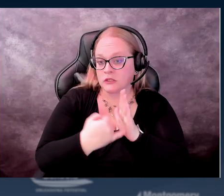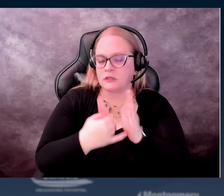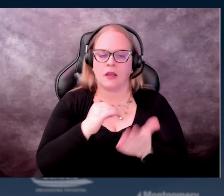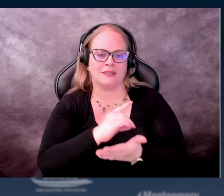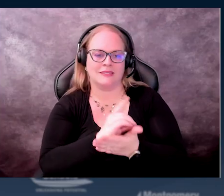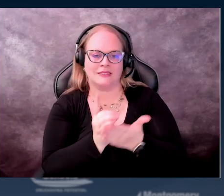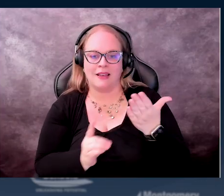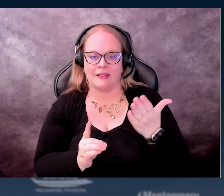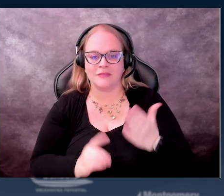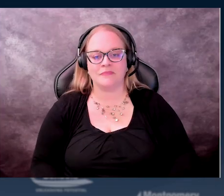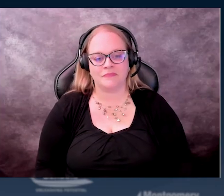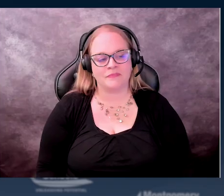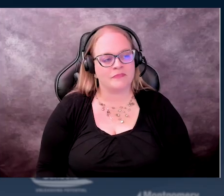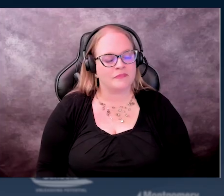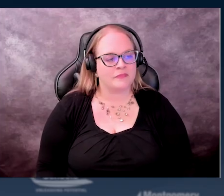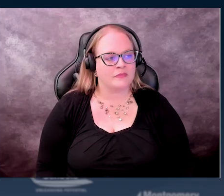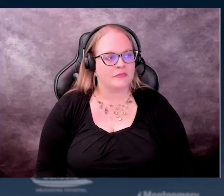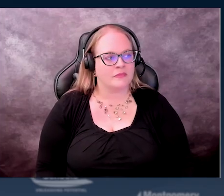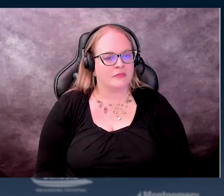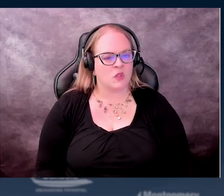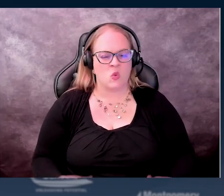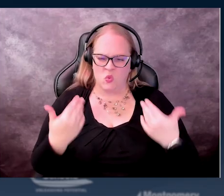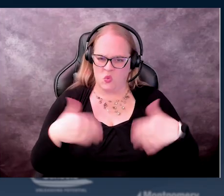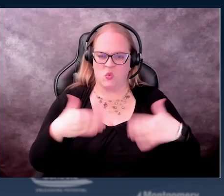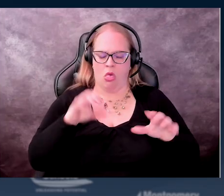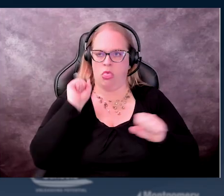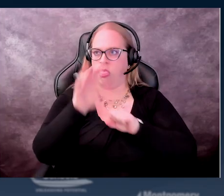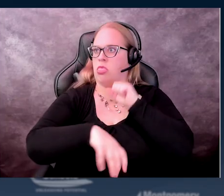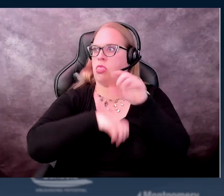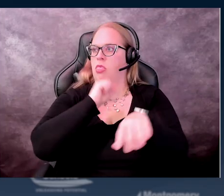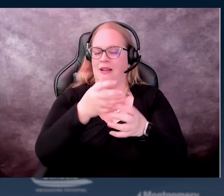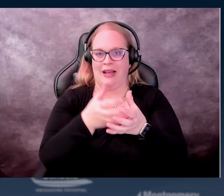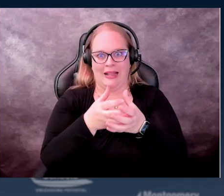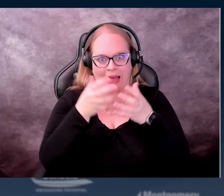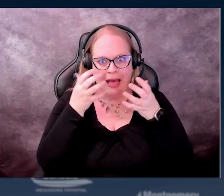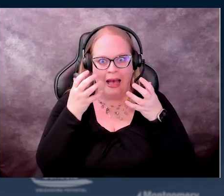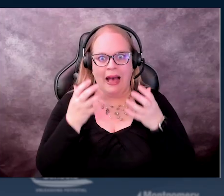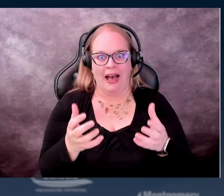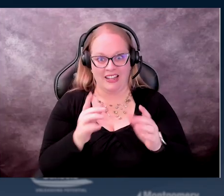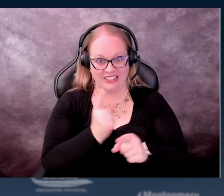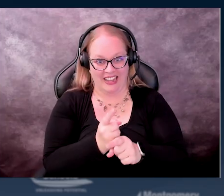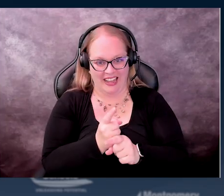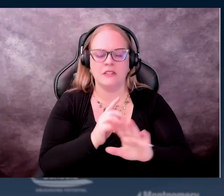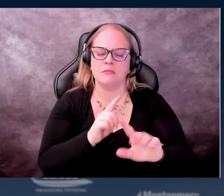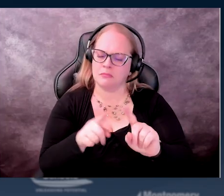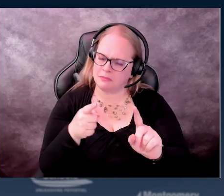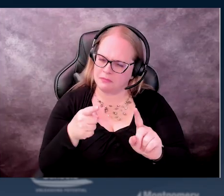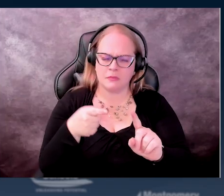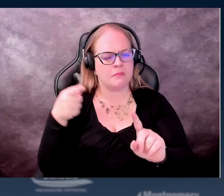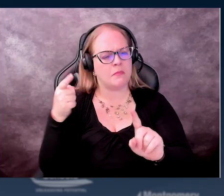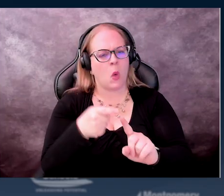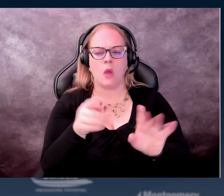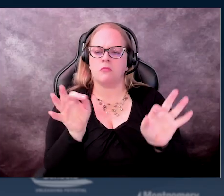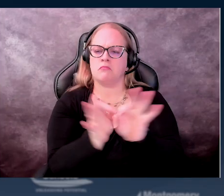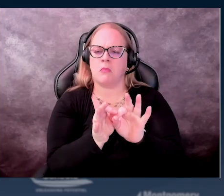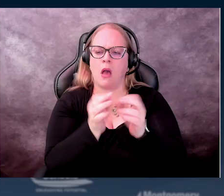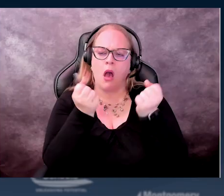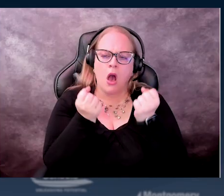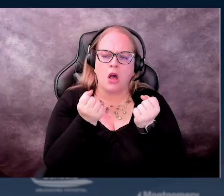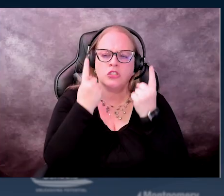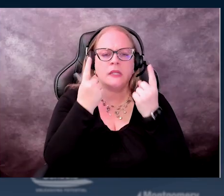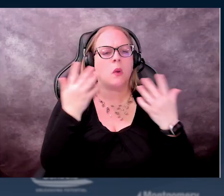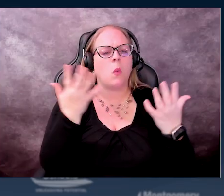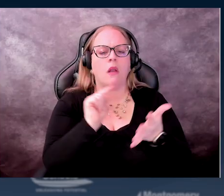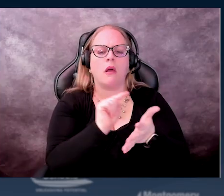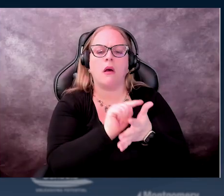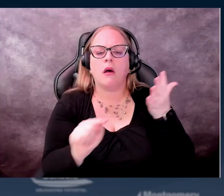Now, that was a lot to take in very quickly, but we want you to understand what our great region programs will have.